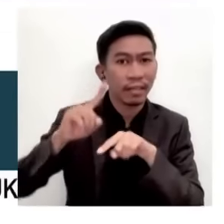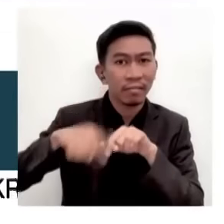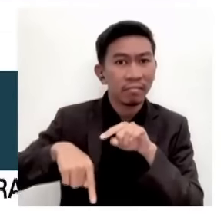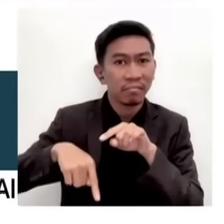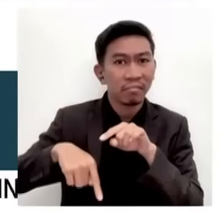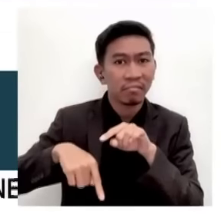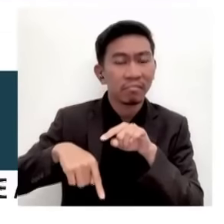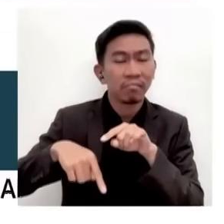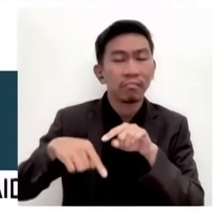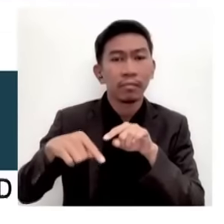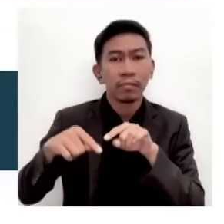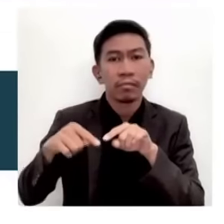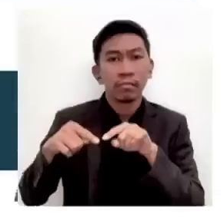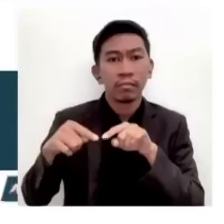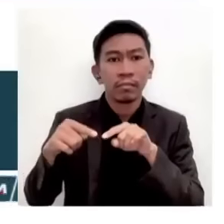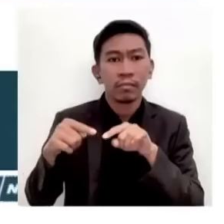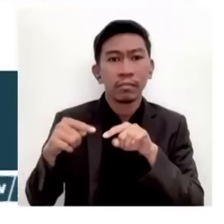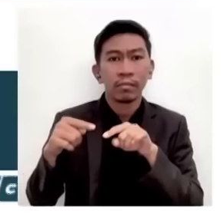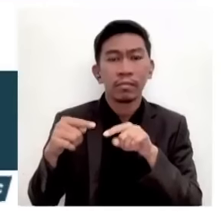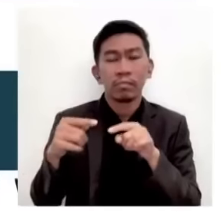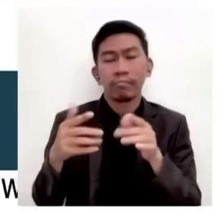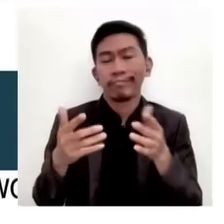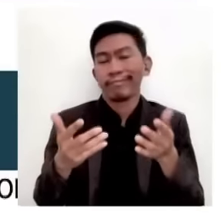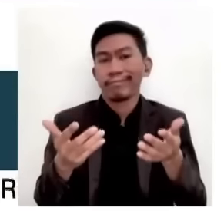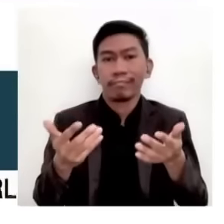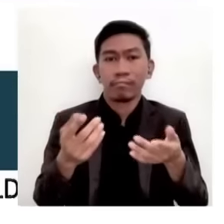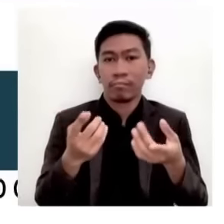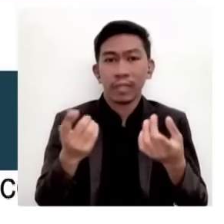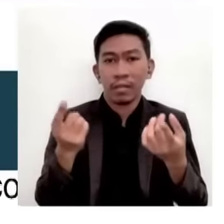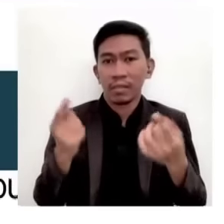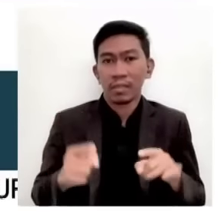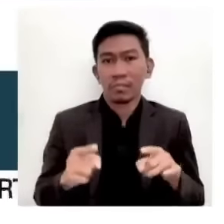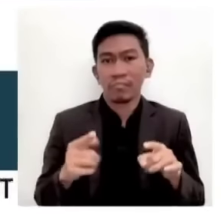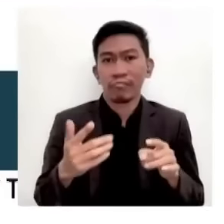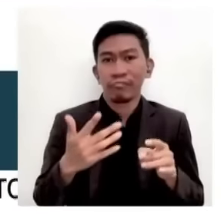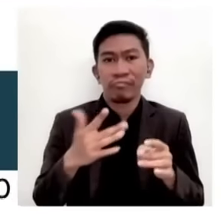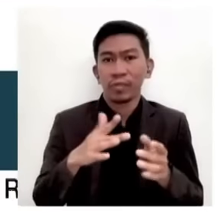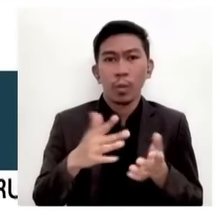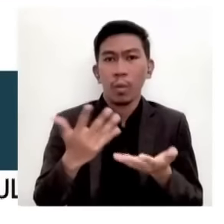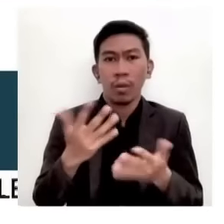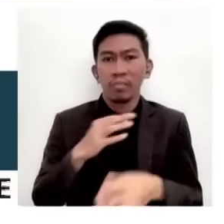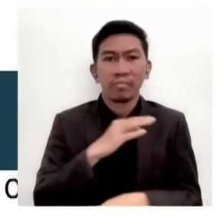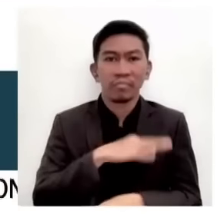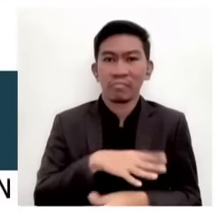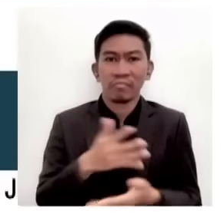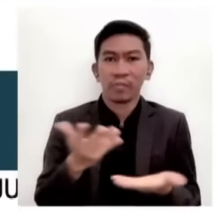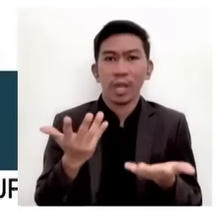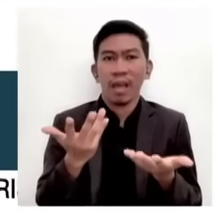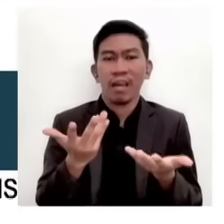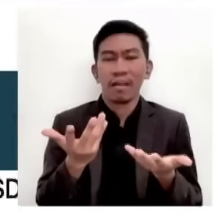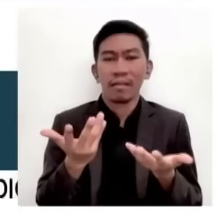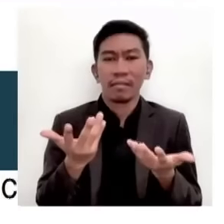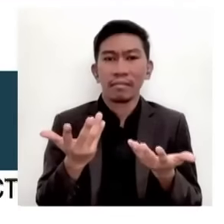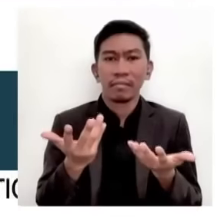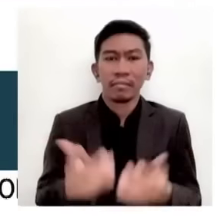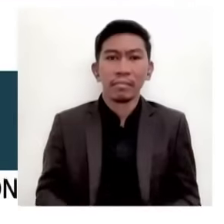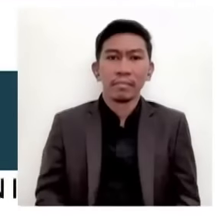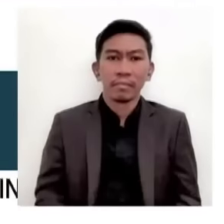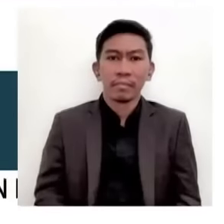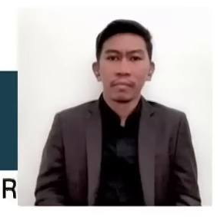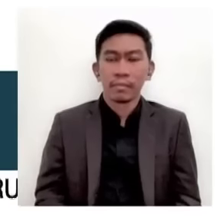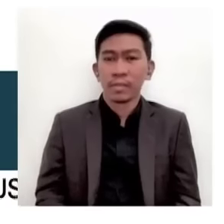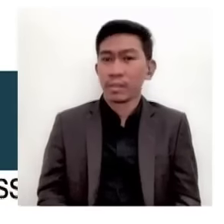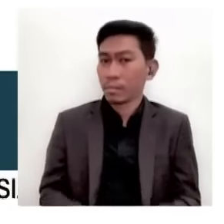eh talagang wala kang makukuha. So you're